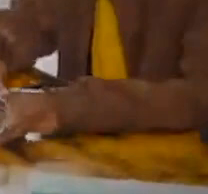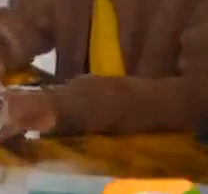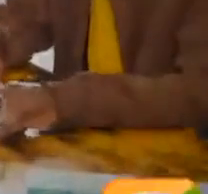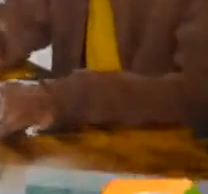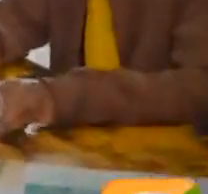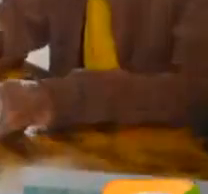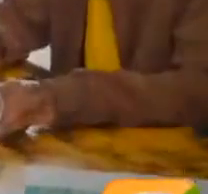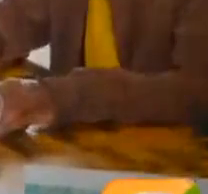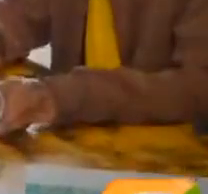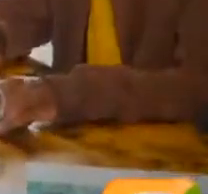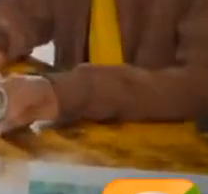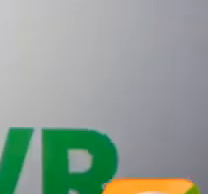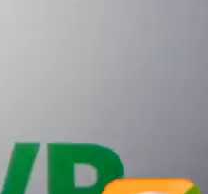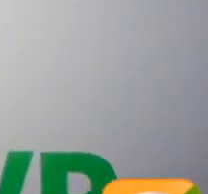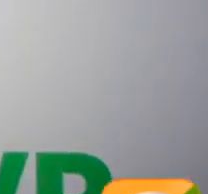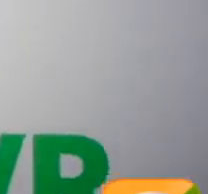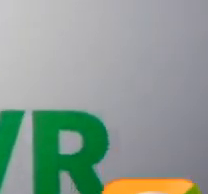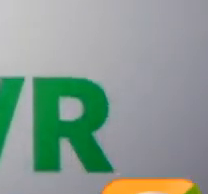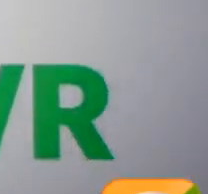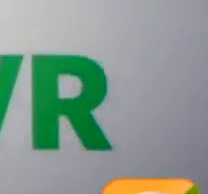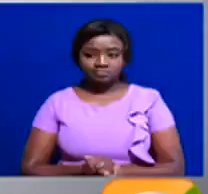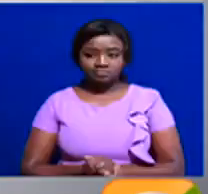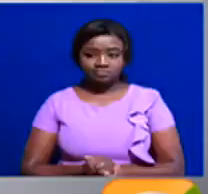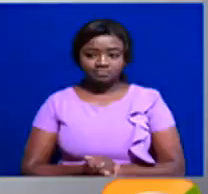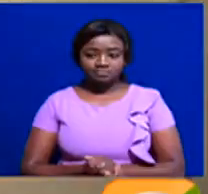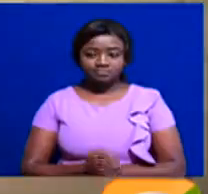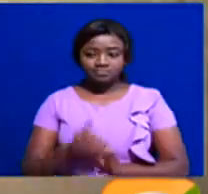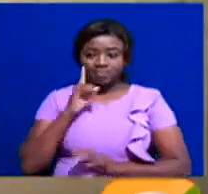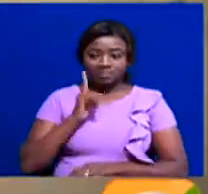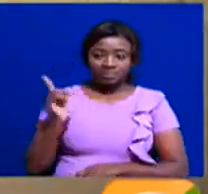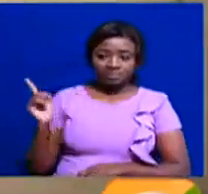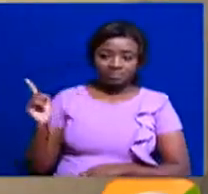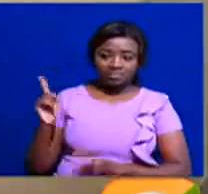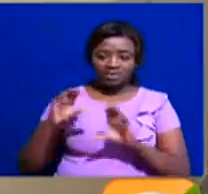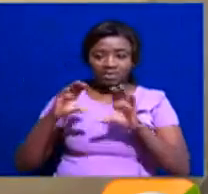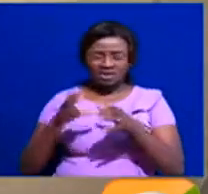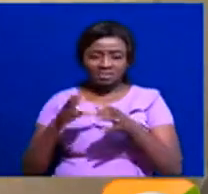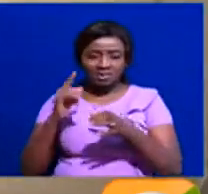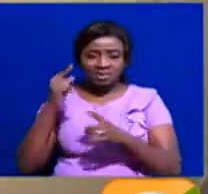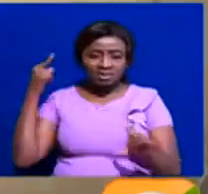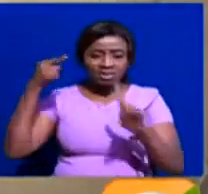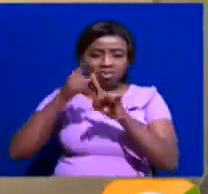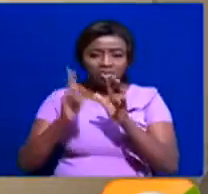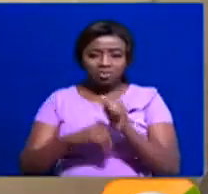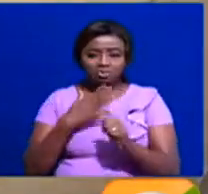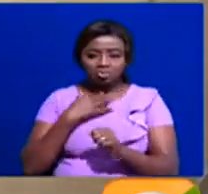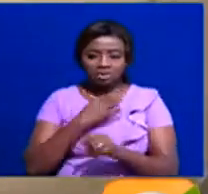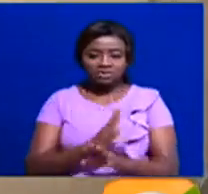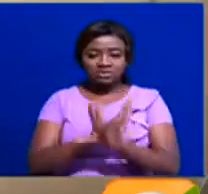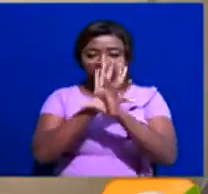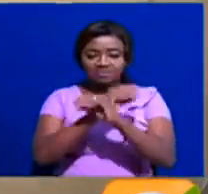busy meeting client deadlines. This is the home of Black Rhino VR, a venture specializing in augmented and virtual